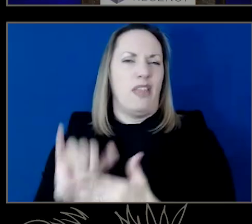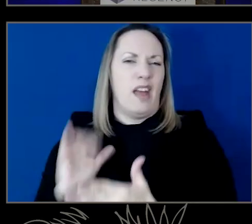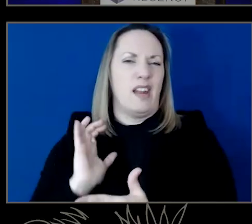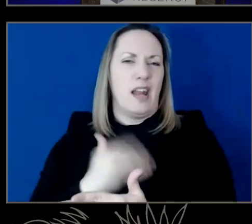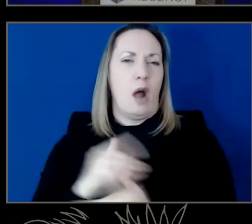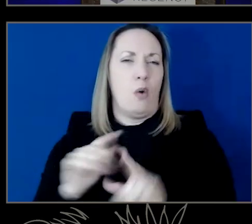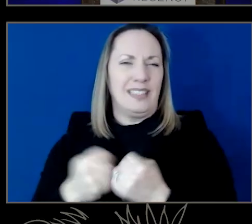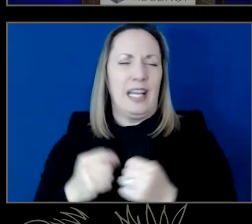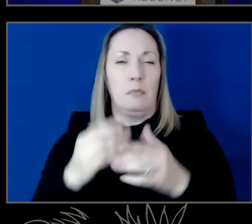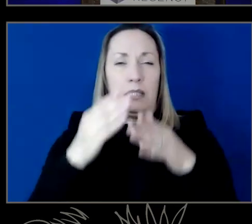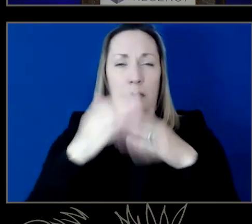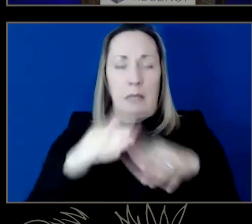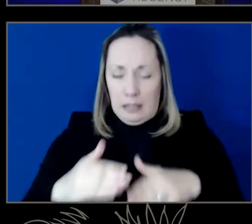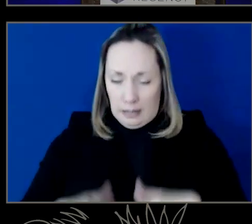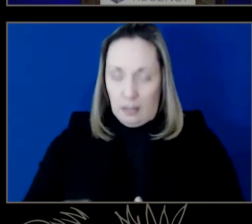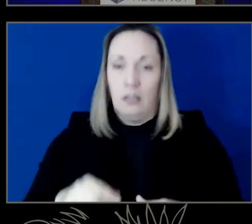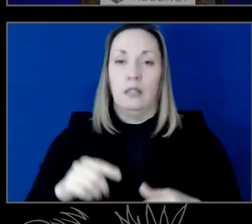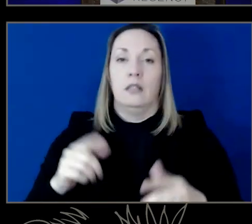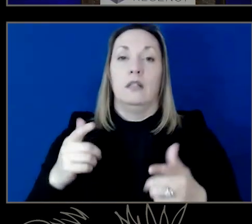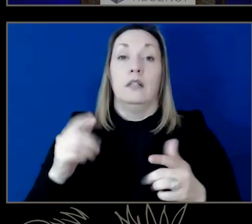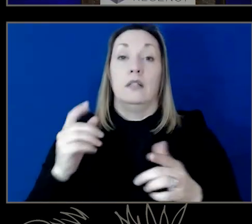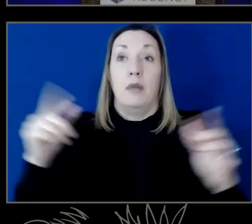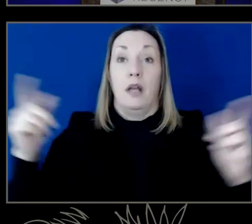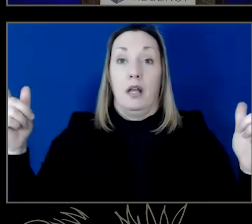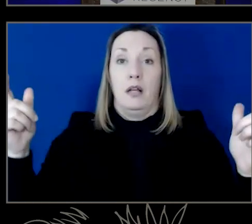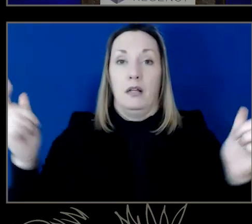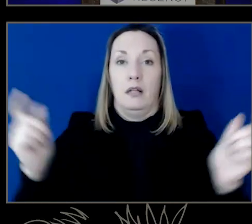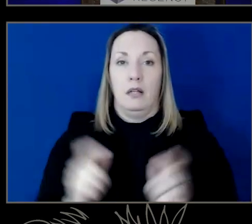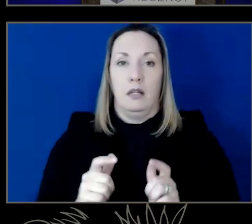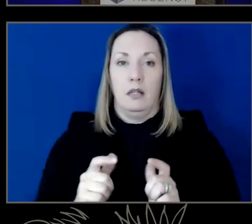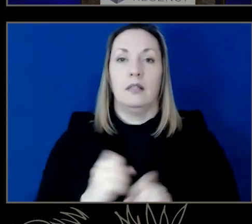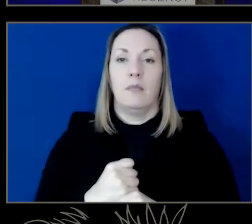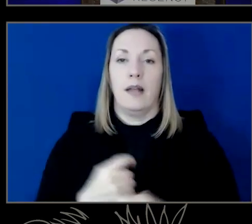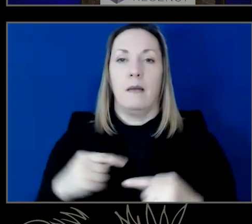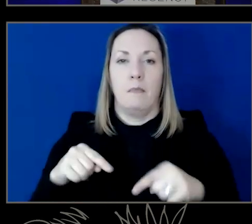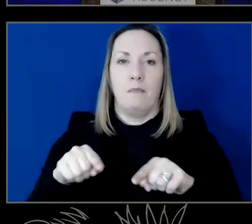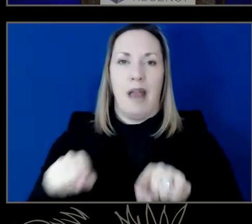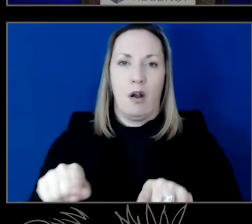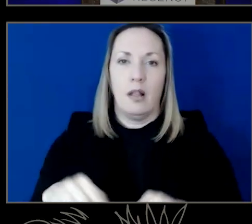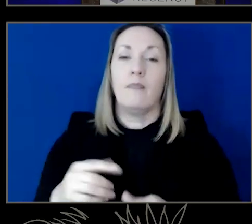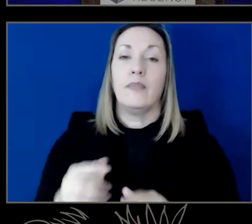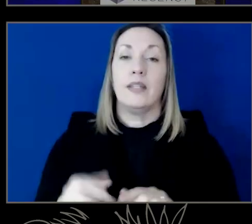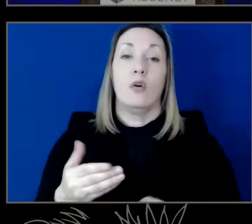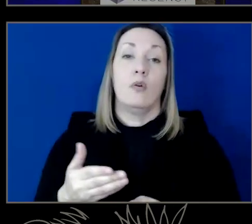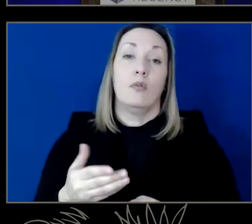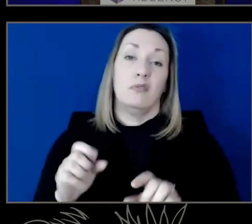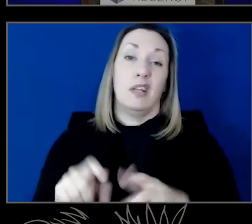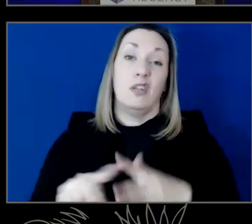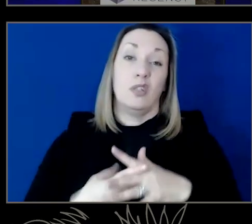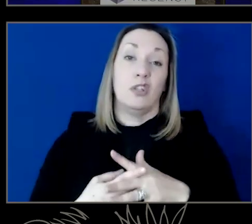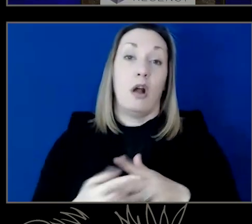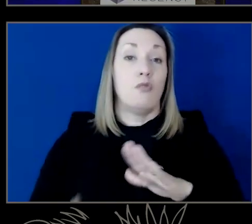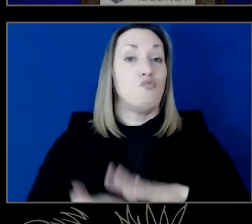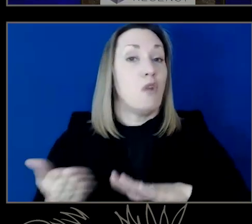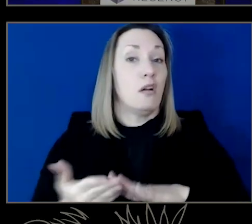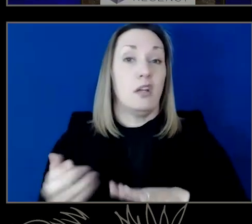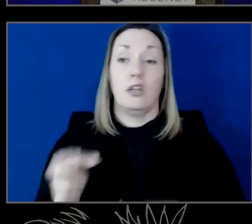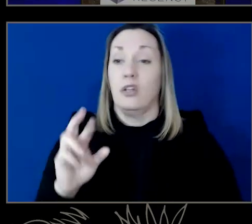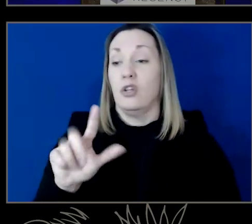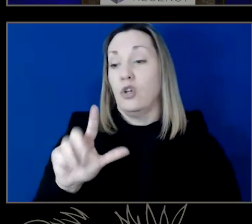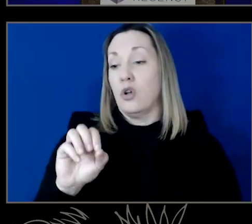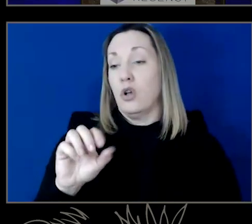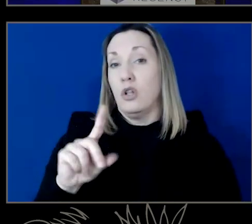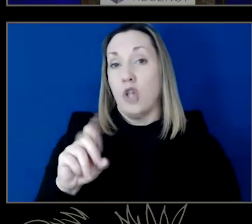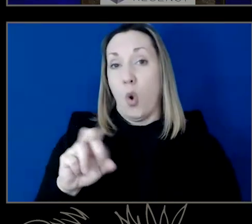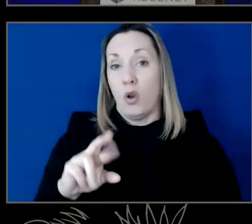all those little pieces into smaller chunks so you can load stuff in parallel, and before you actually need it, you can start running your loaders as soon as you need to. So we've done a